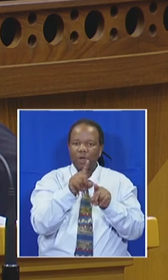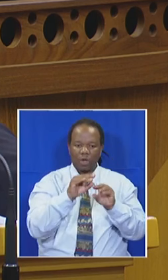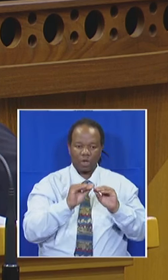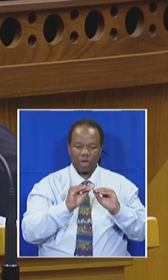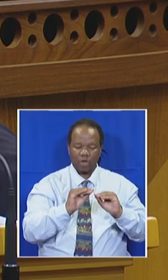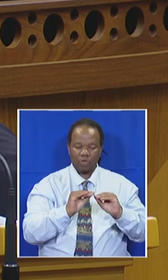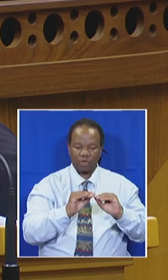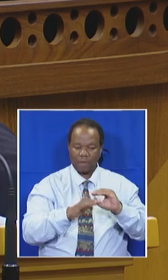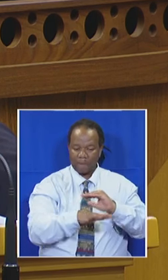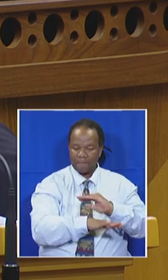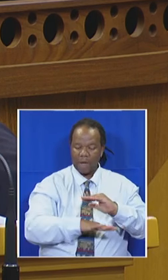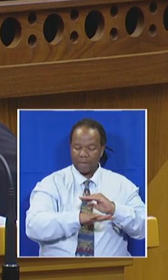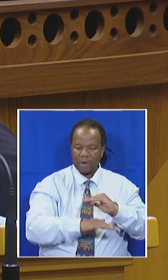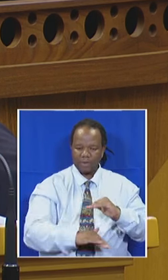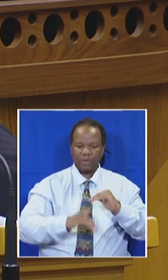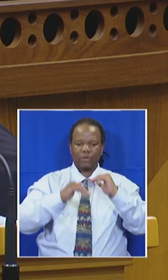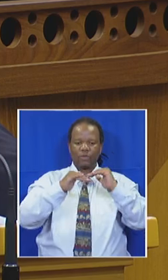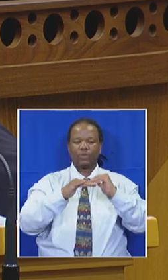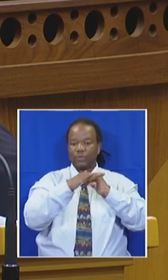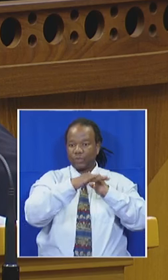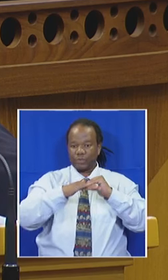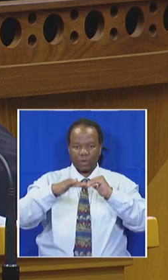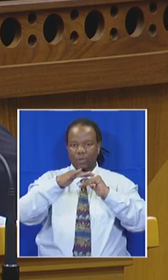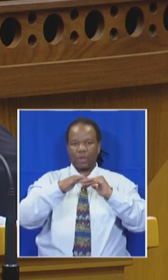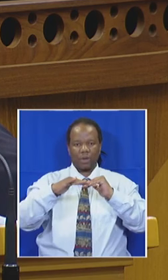secondary education levels.